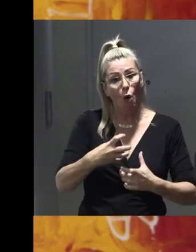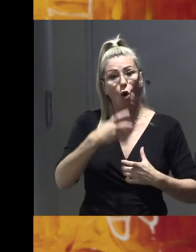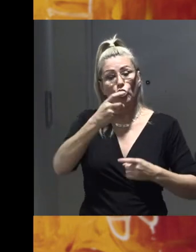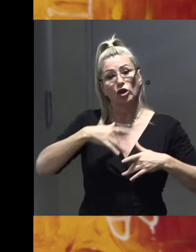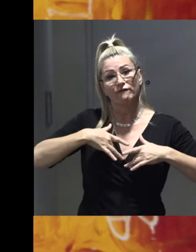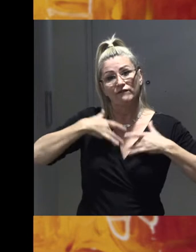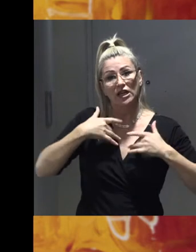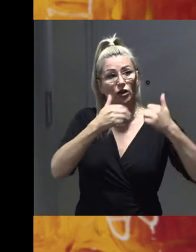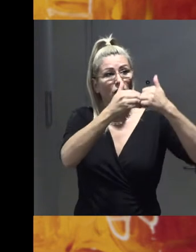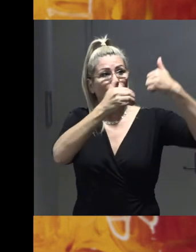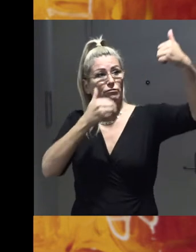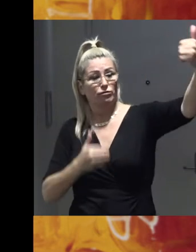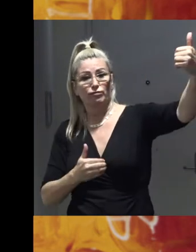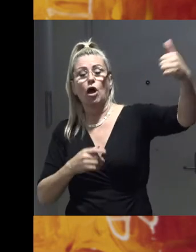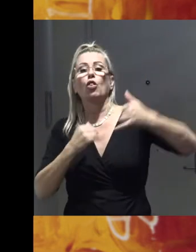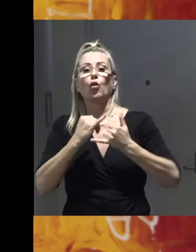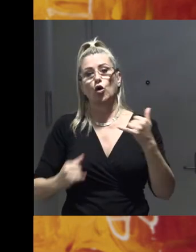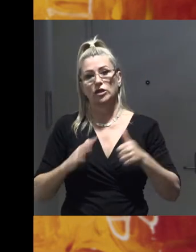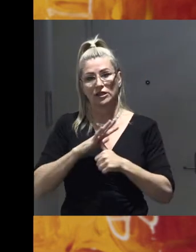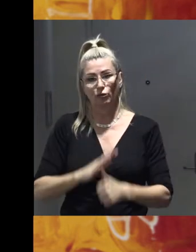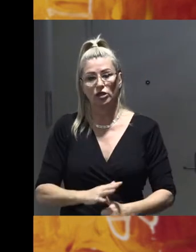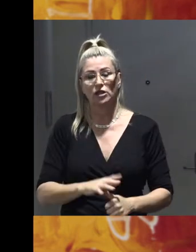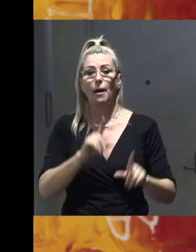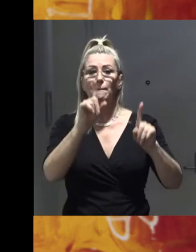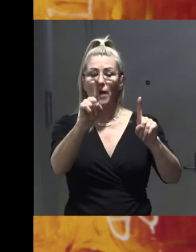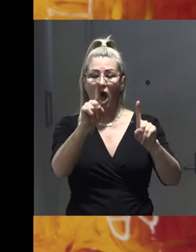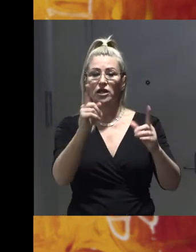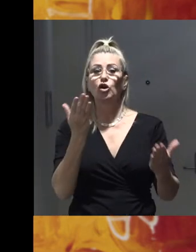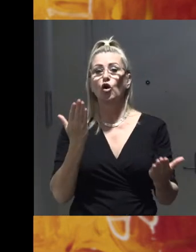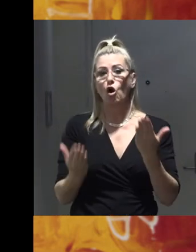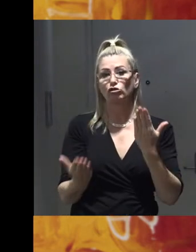desired outcome. In contrast,